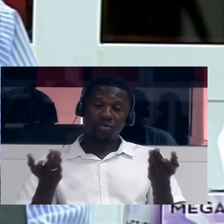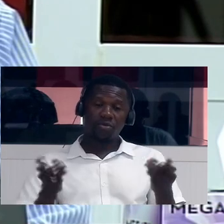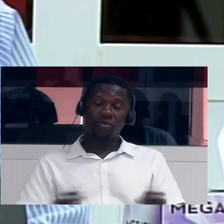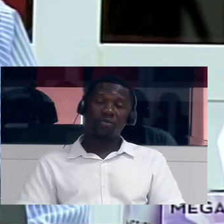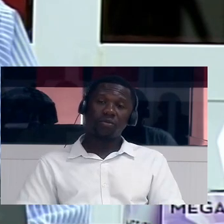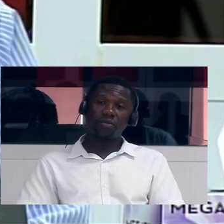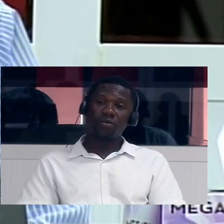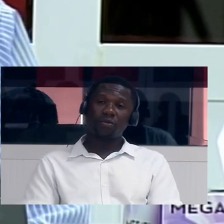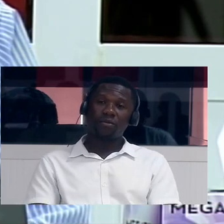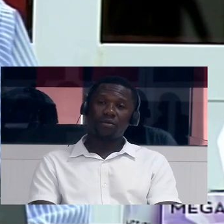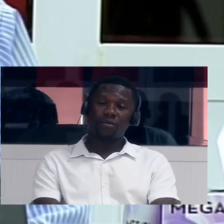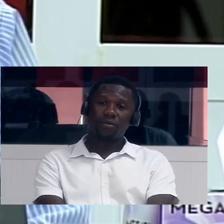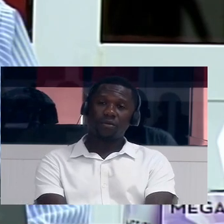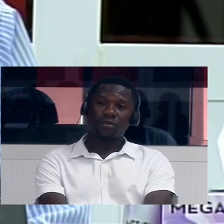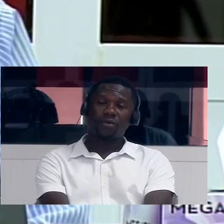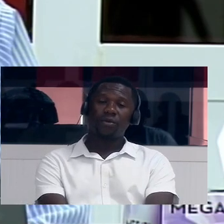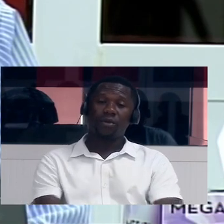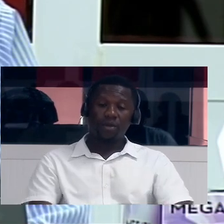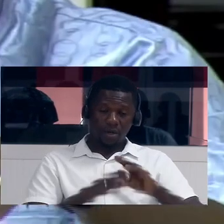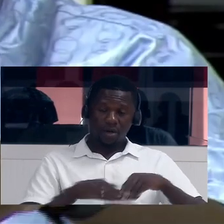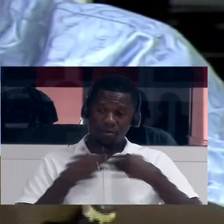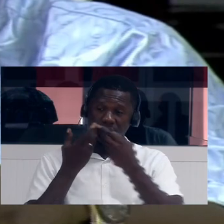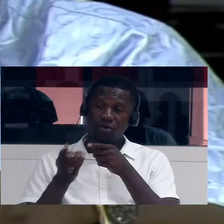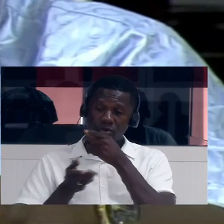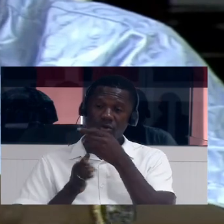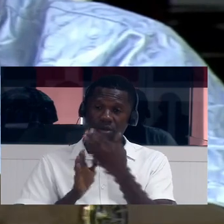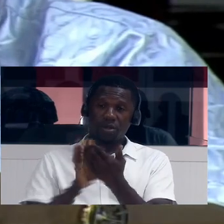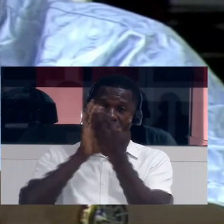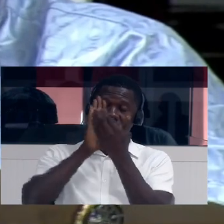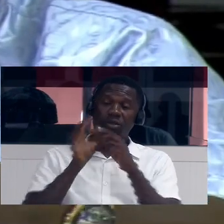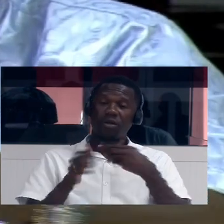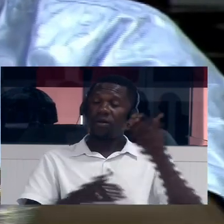Well, I bring it to your attention, Mr. Former